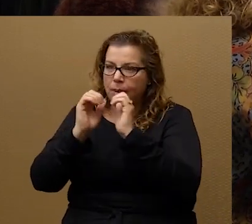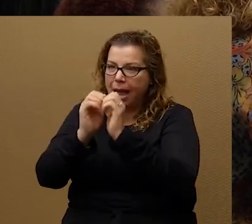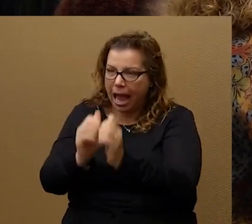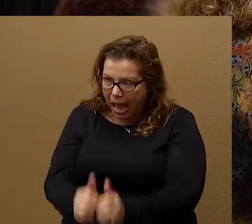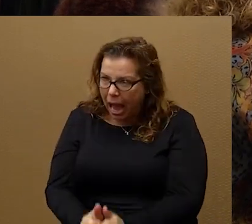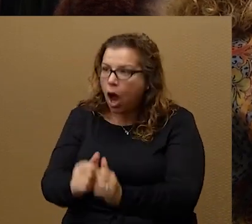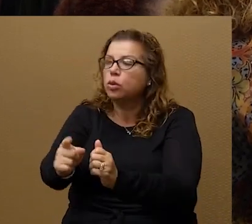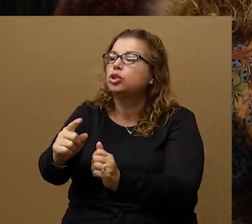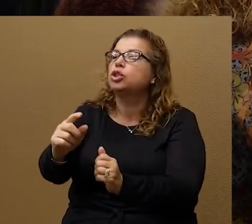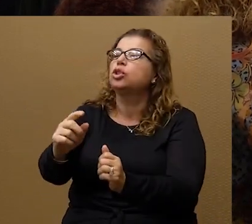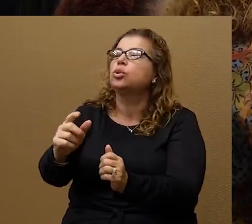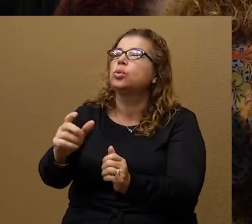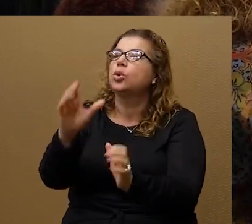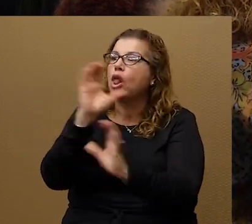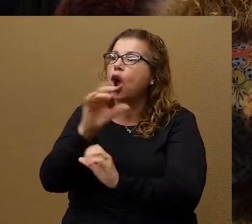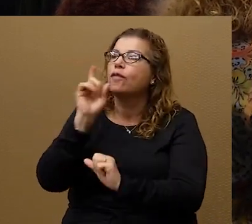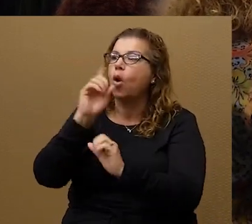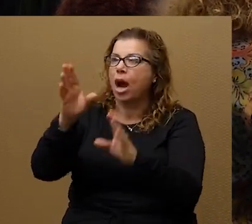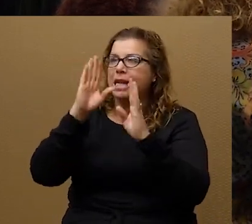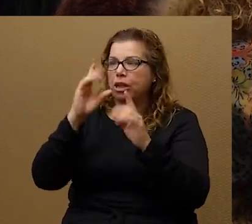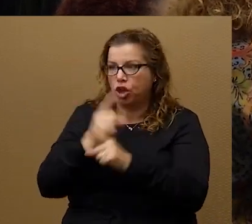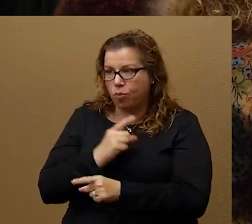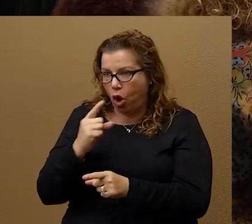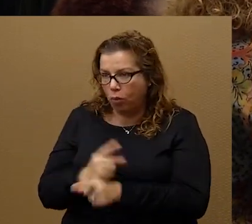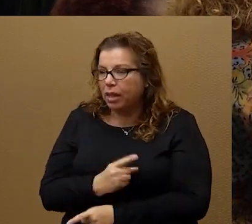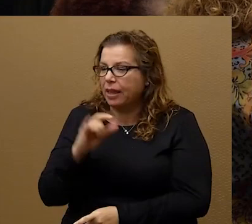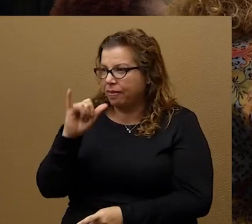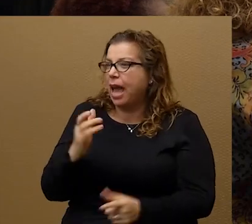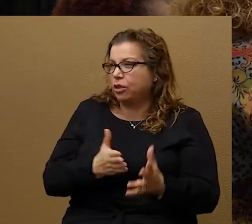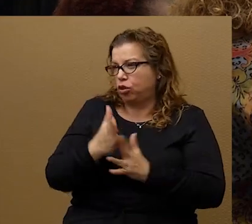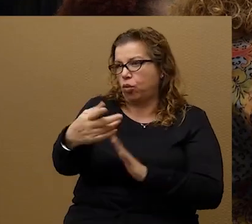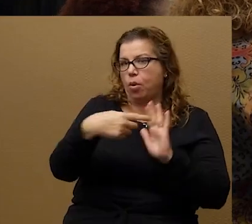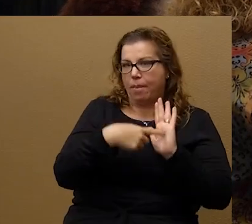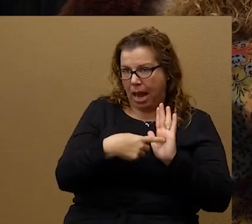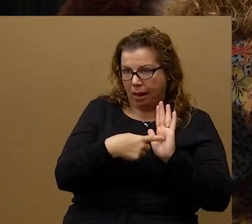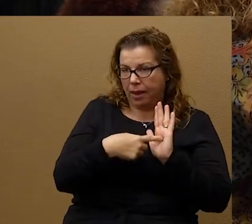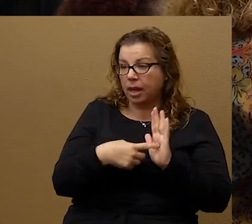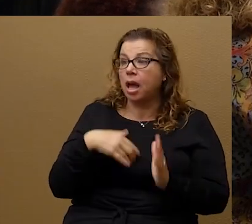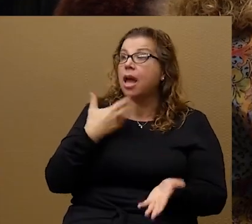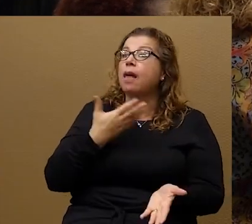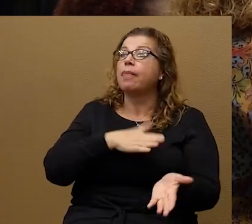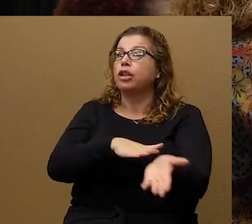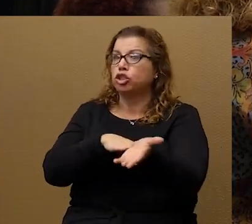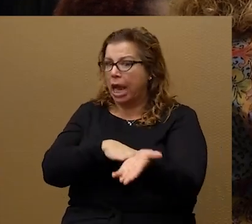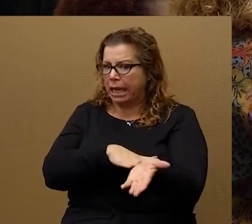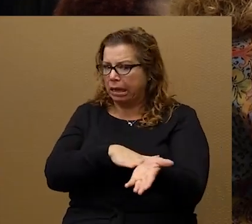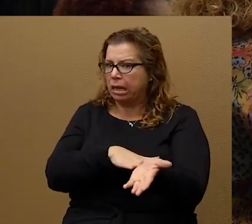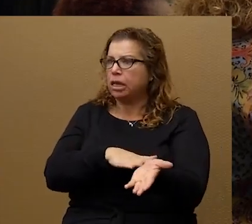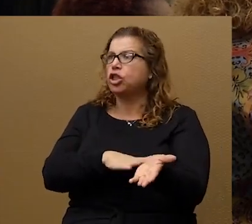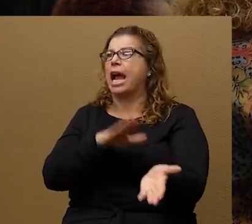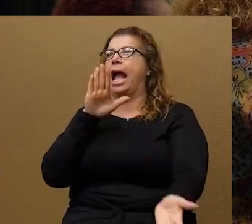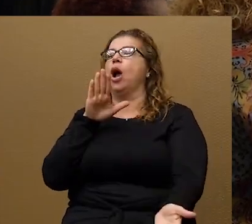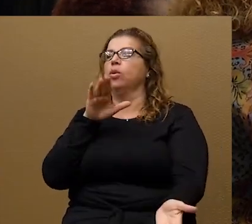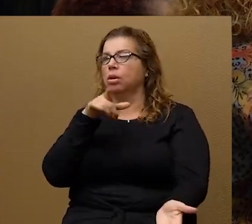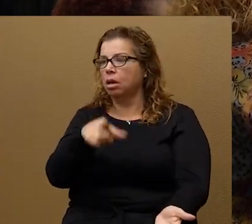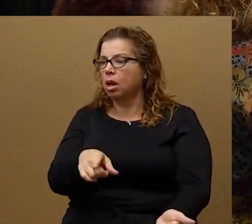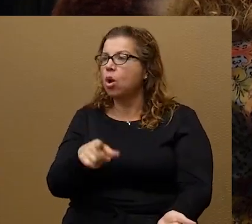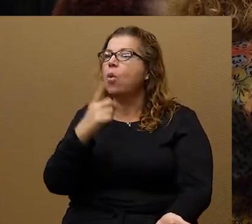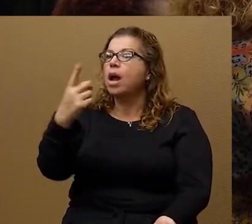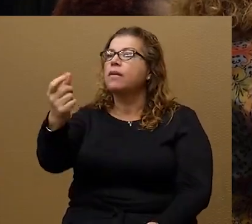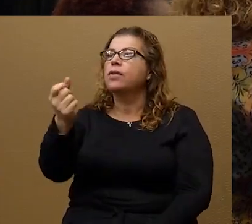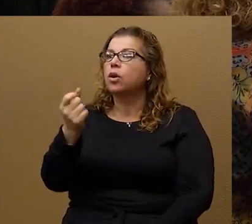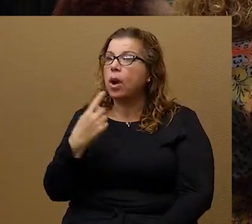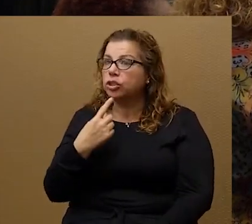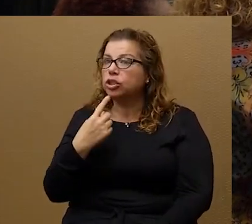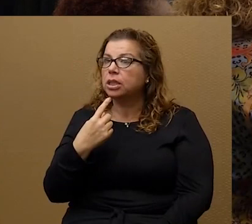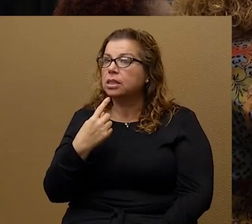what you're teaching and modeling. And then as part of the check-in, check-out, one of the questions where they're earning points could be, did